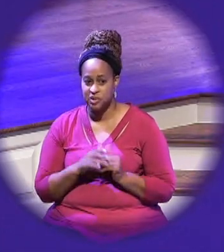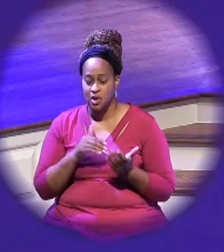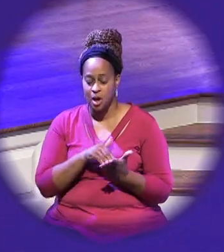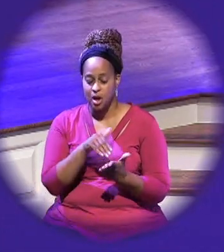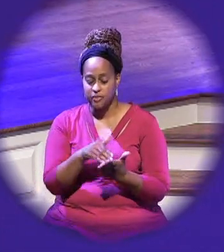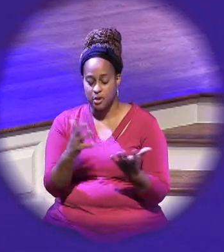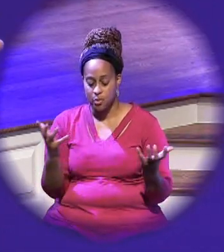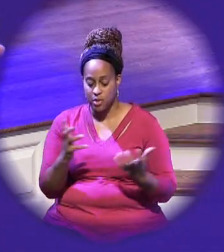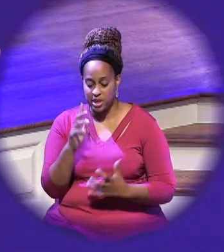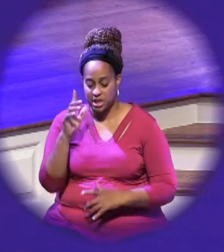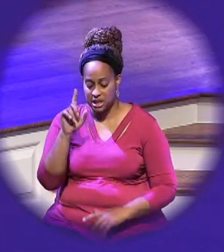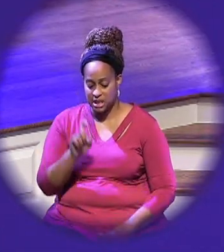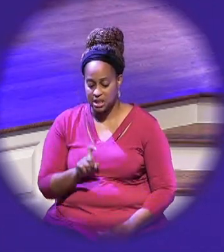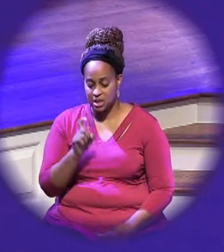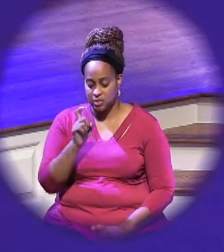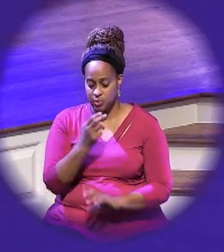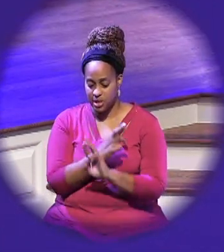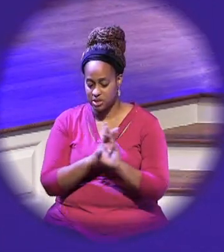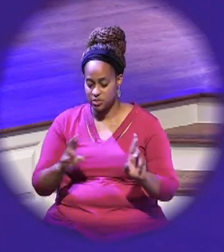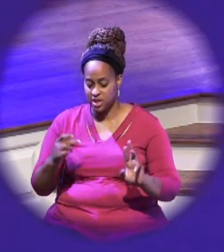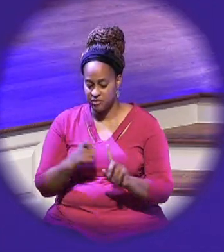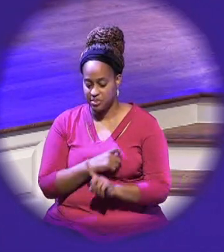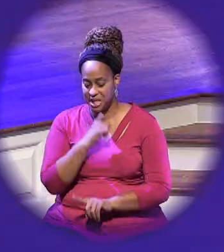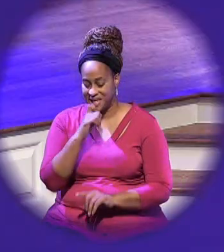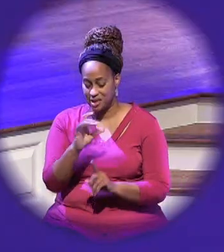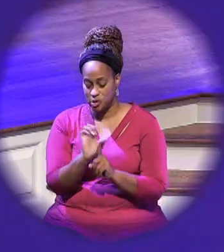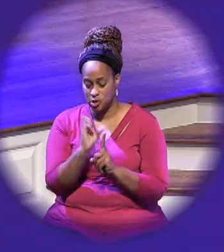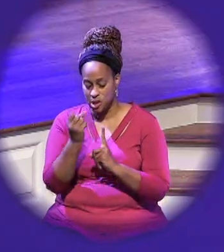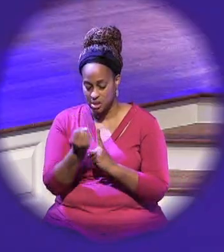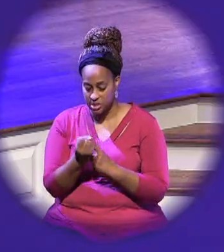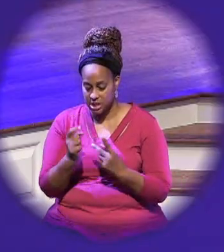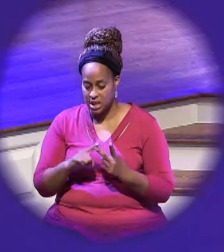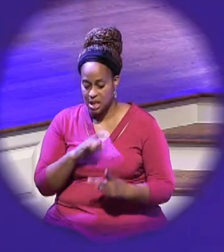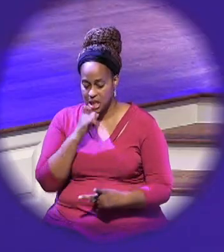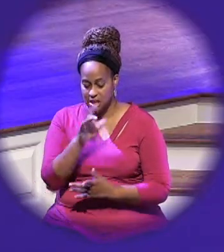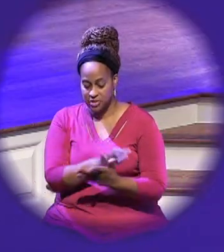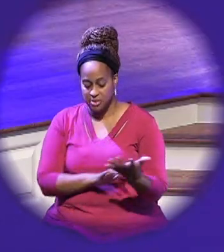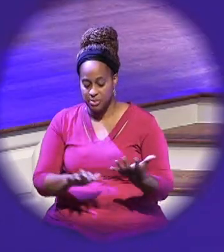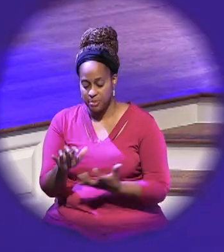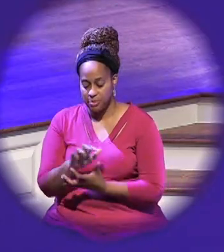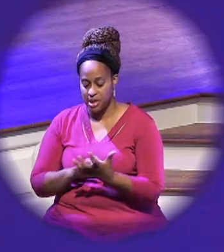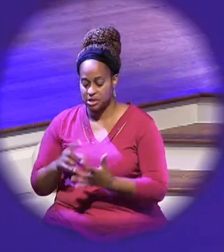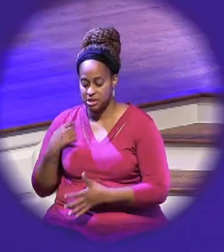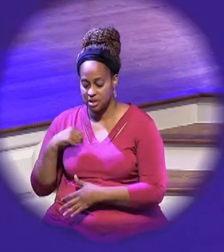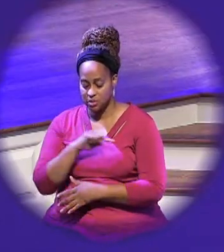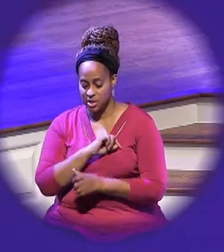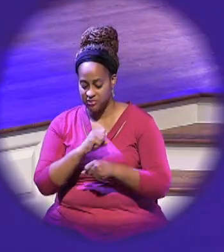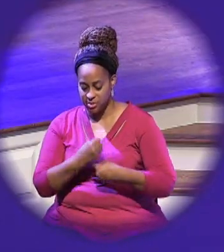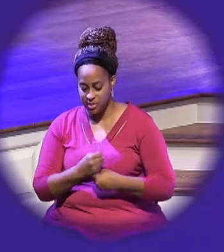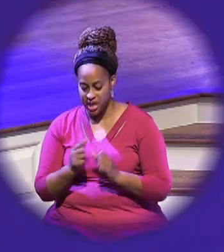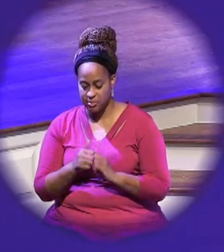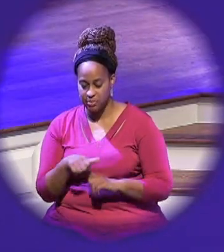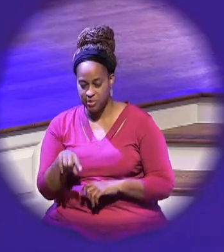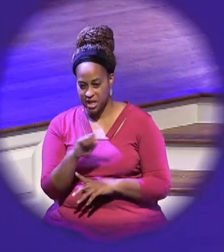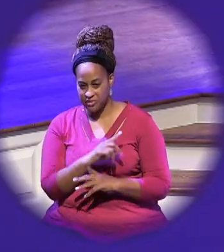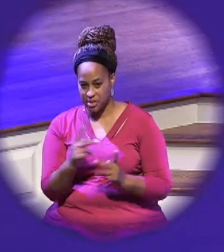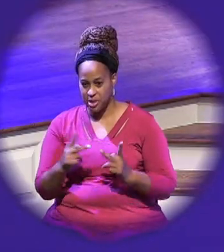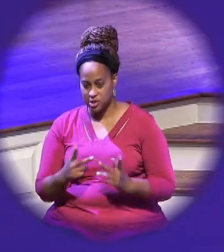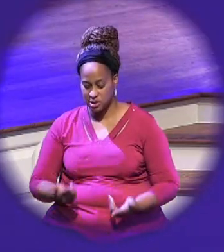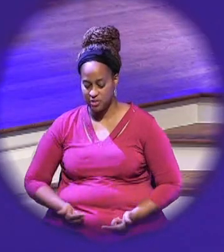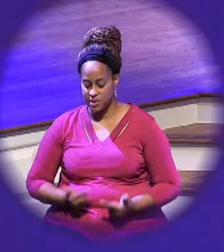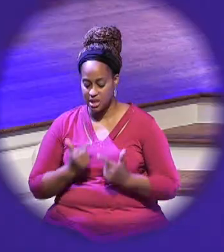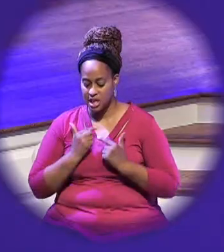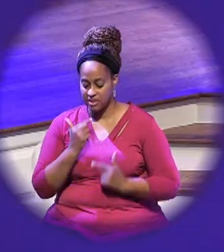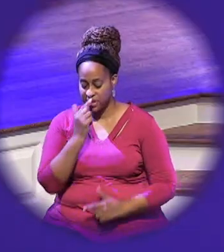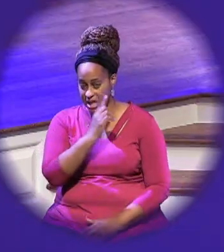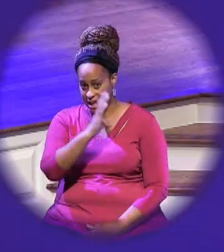need rescuing from is not just the circumstances, not just the mess that we have made, but the posture of life that got us